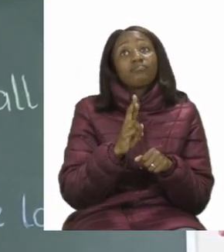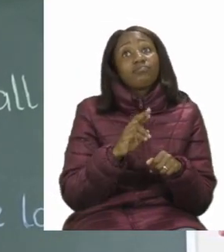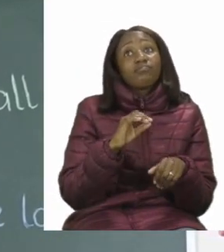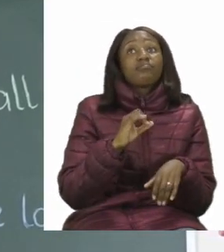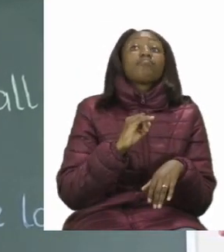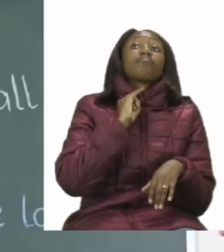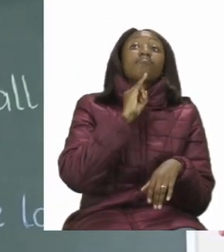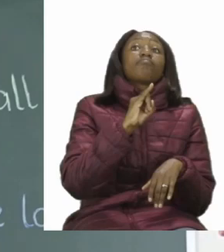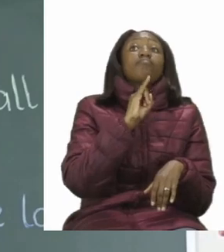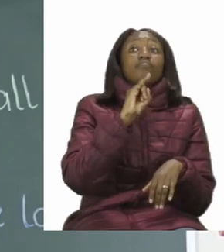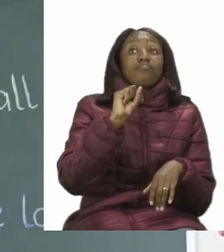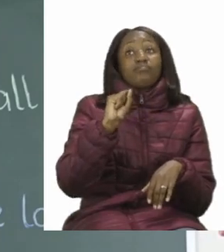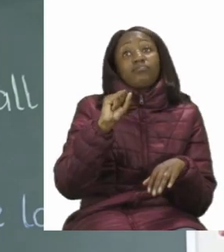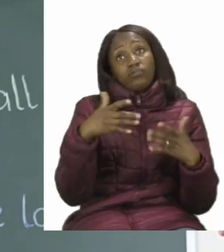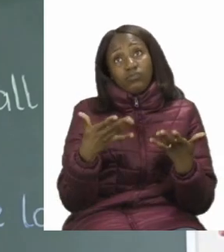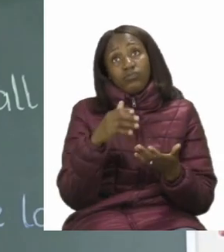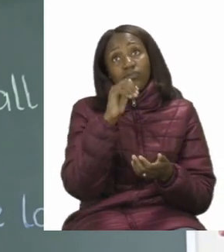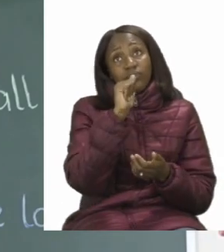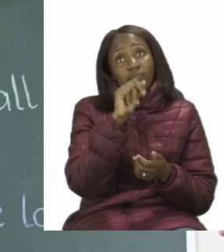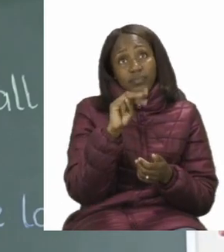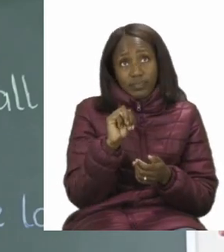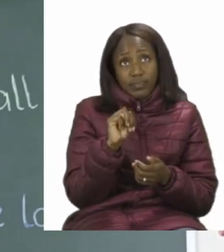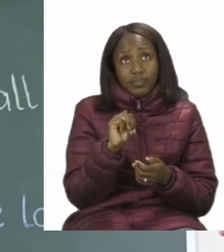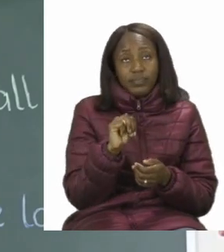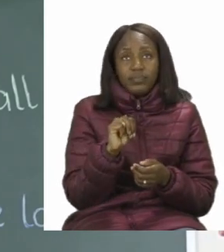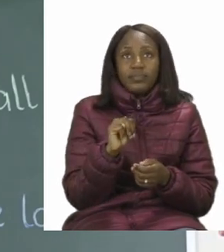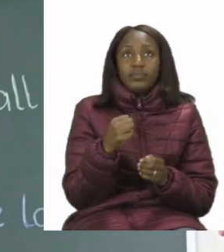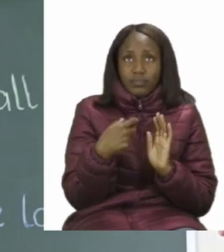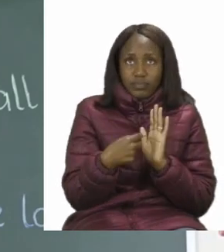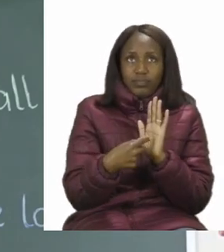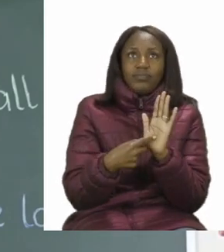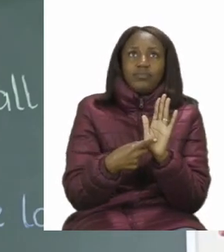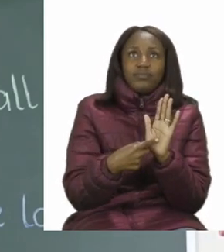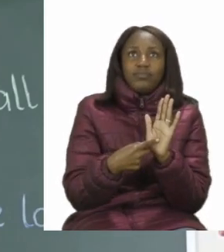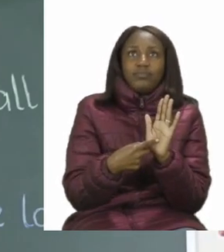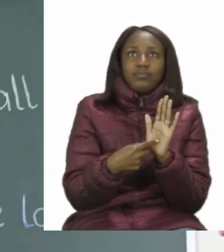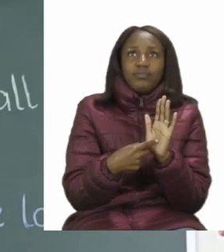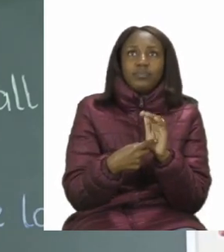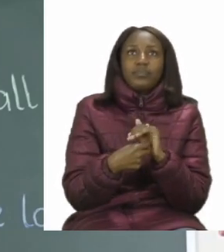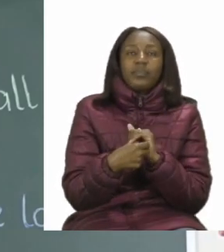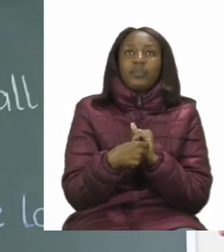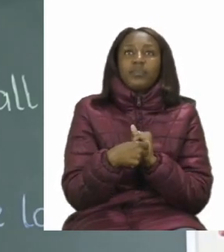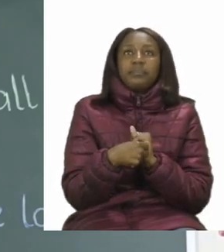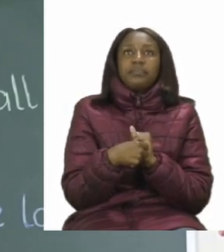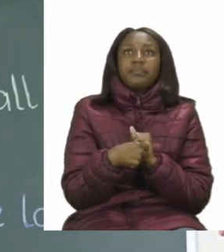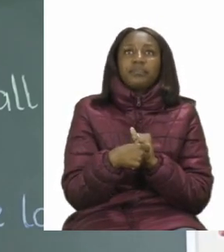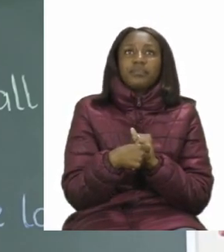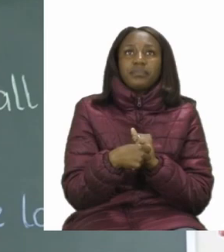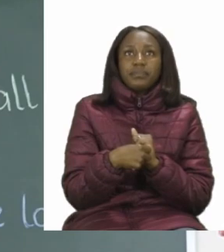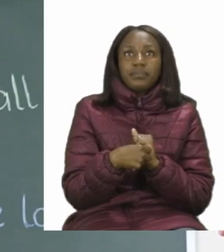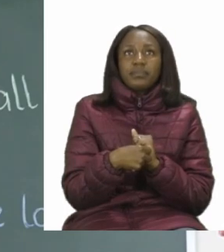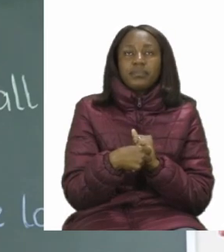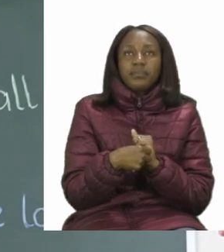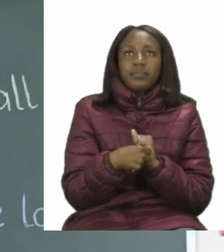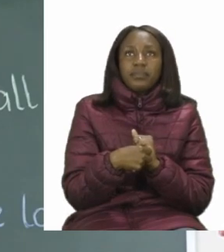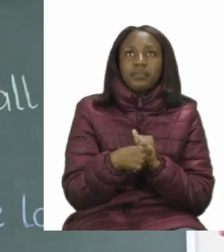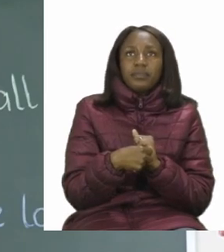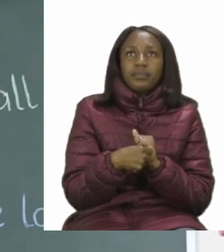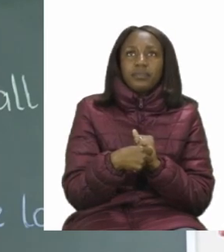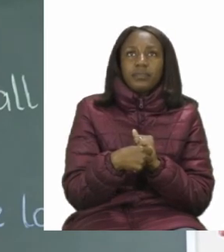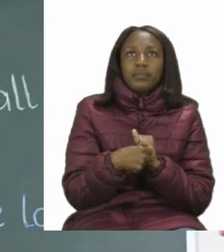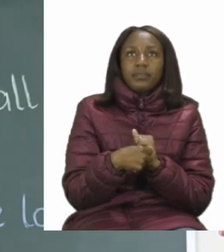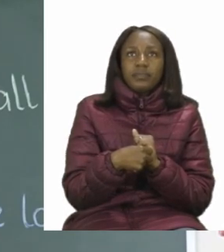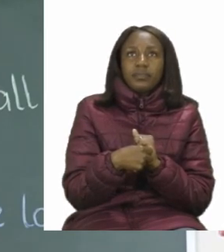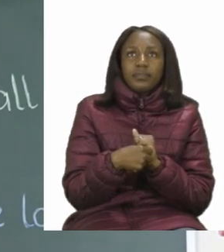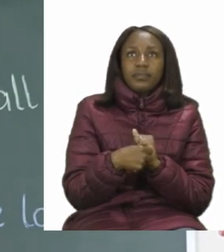have chosen for us to do the first one together. So let us read the sentence. The sentence says, we